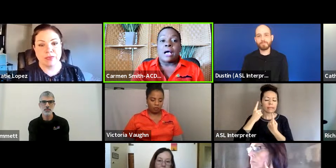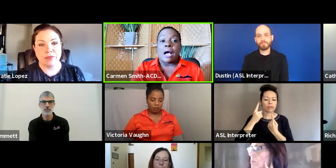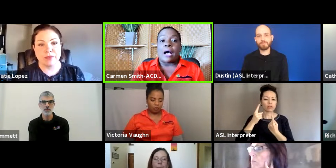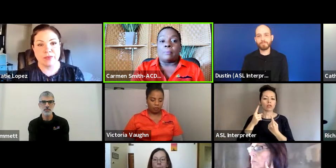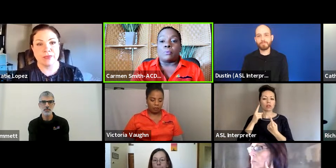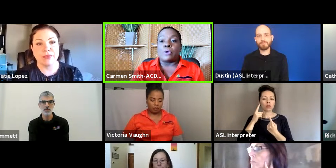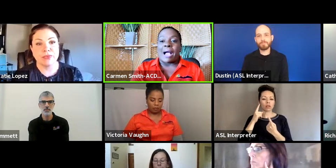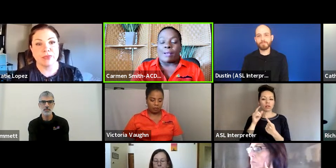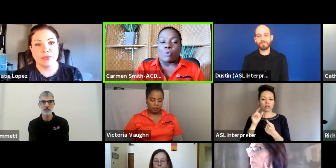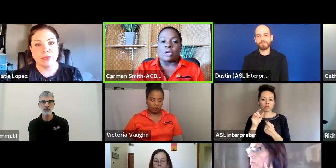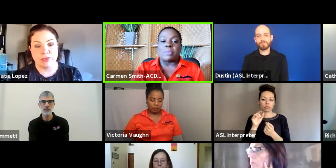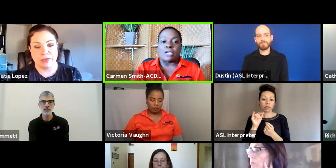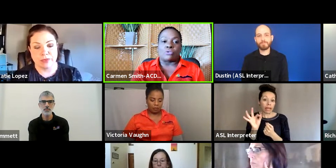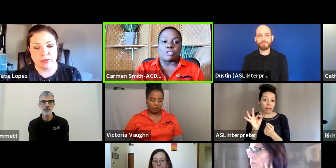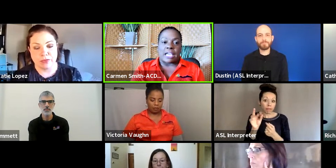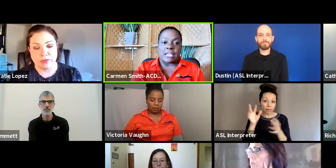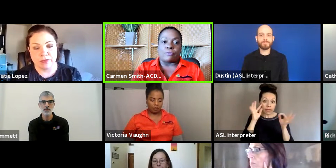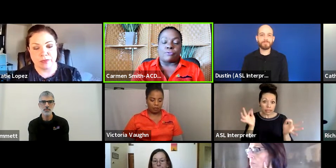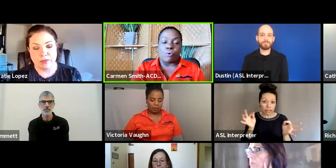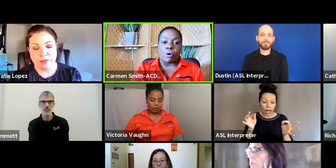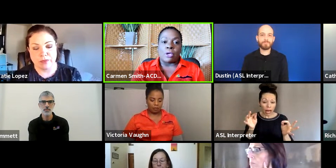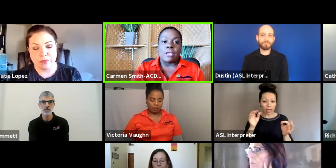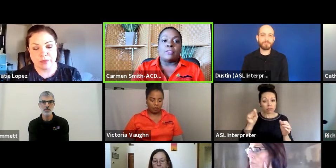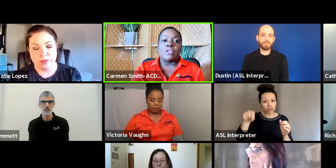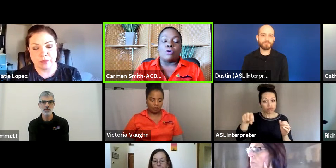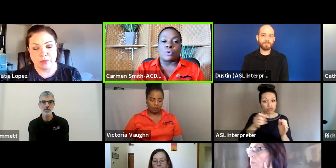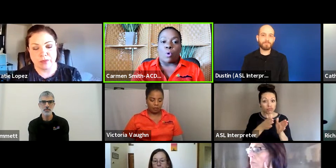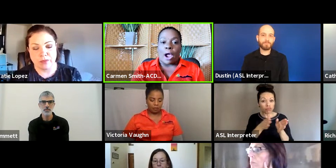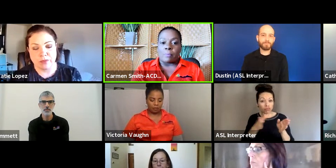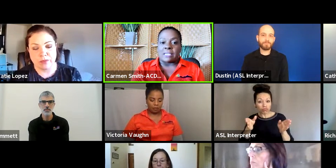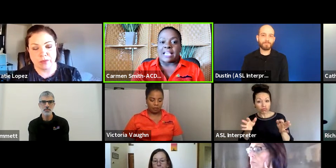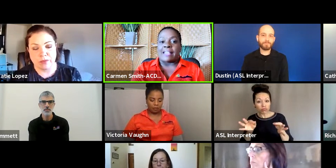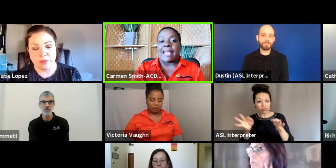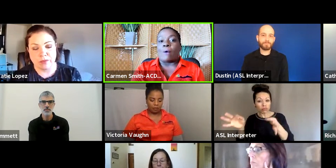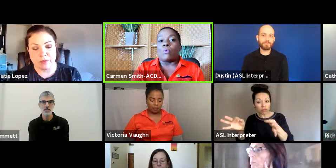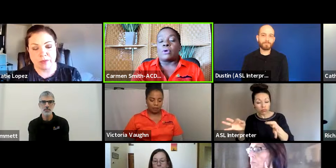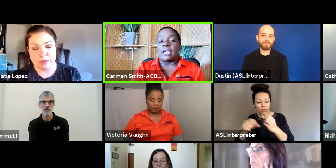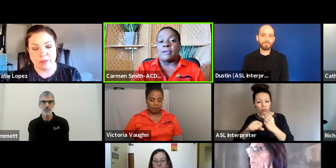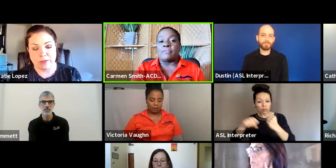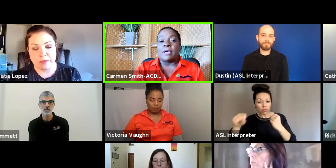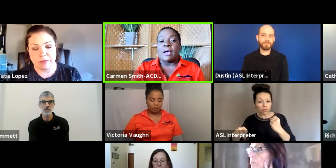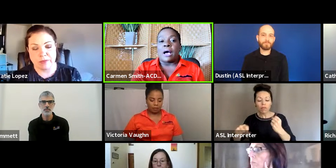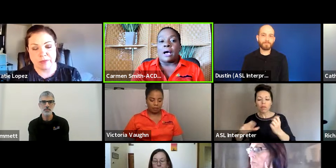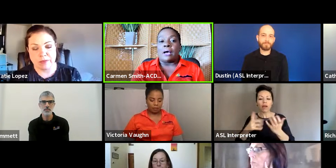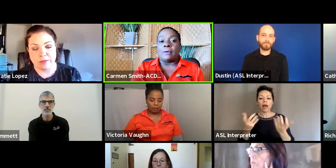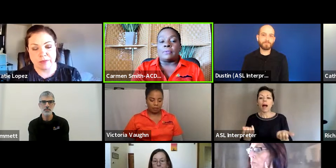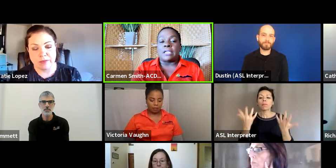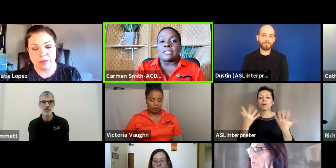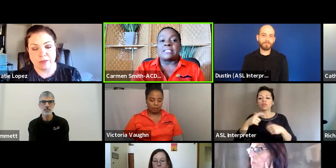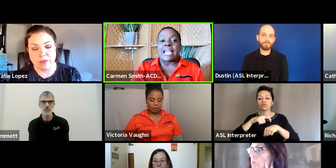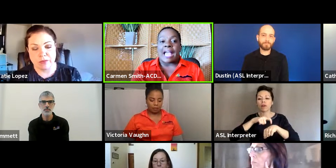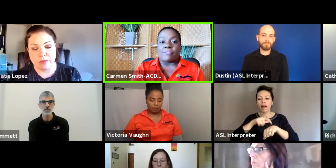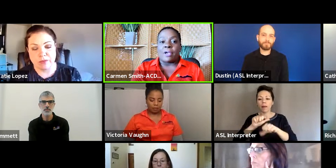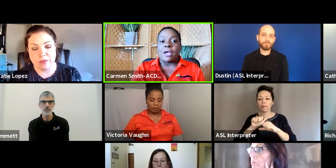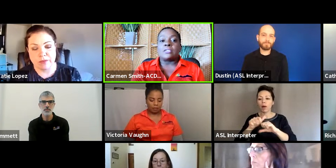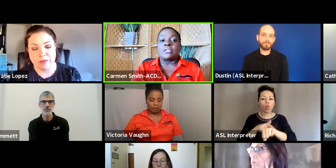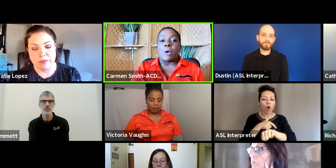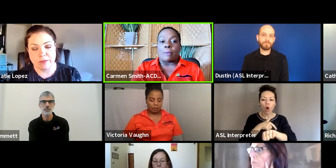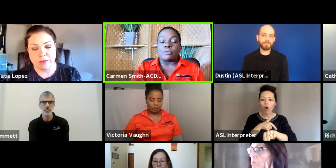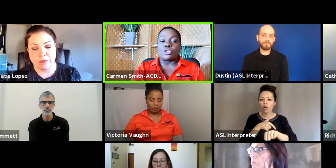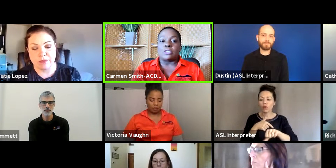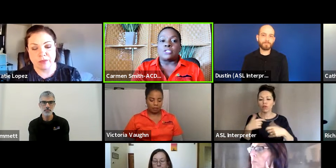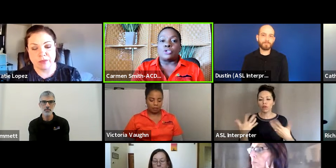if any, we might want to be entertaining for those requirements. And that will give the